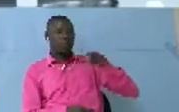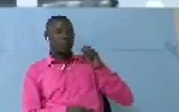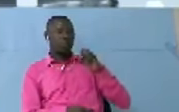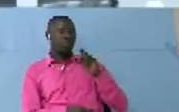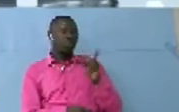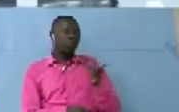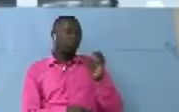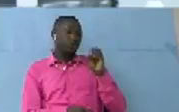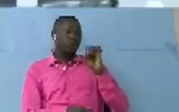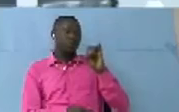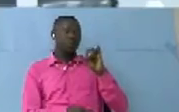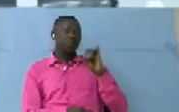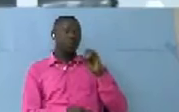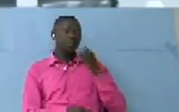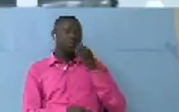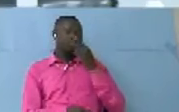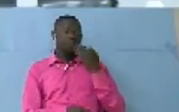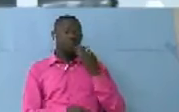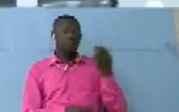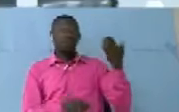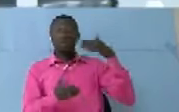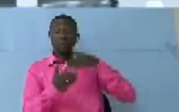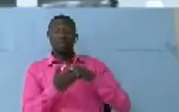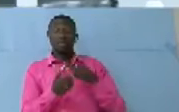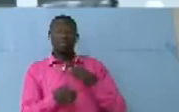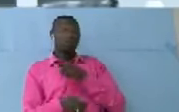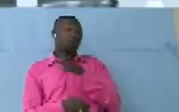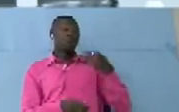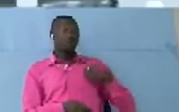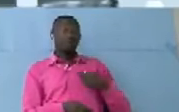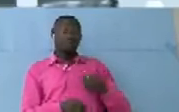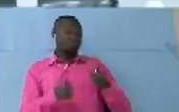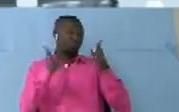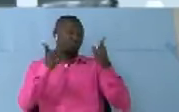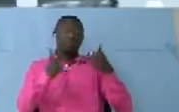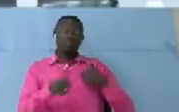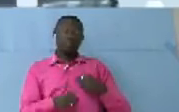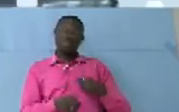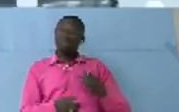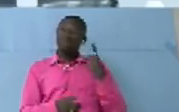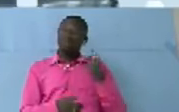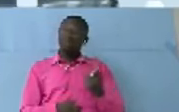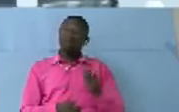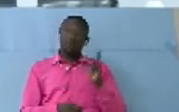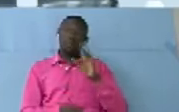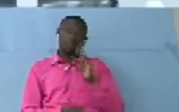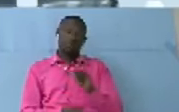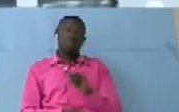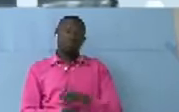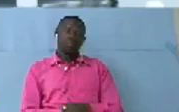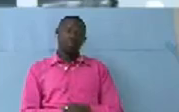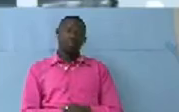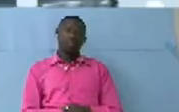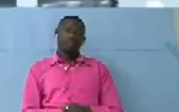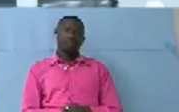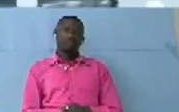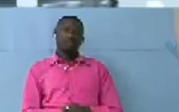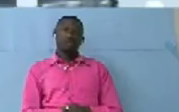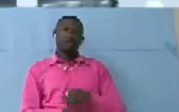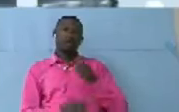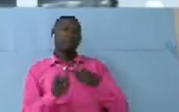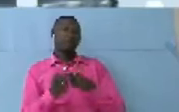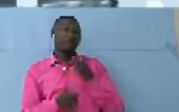when he came, he said that those people are patriots and it is pleasing to them what they did. So, Eko Nimon Banko Jau